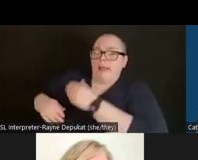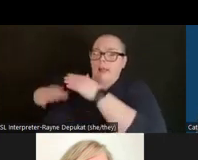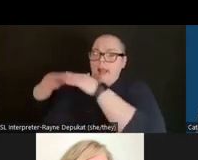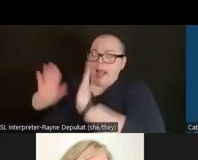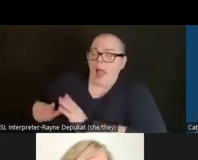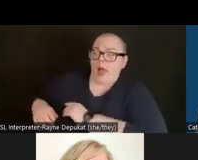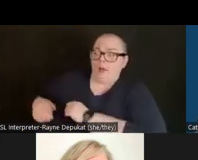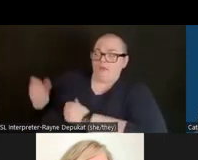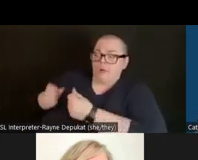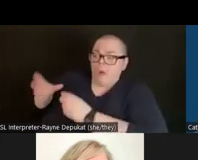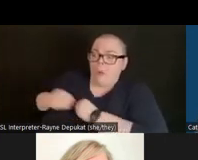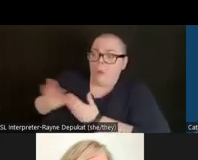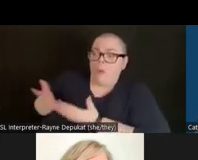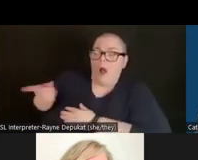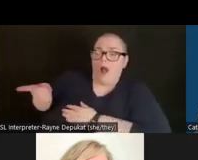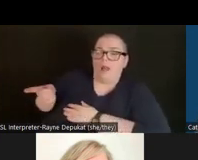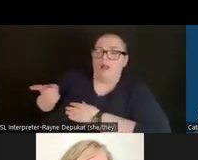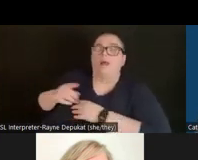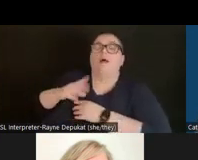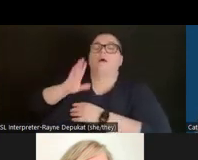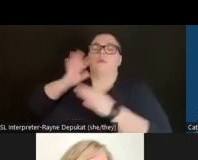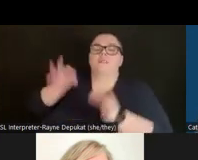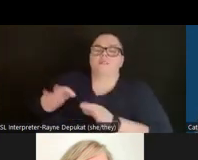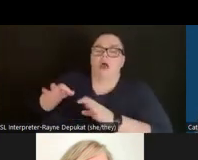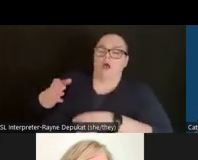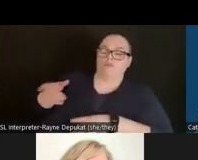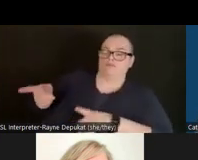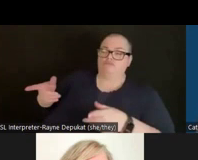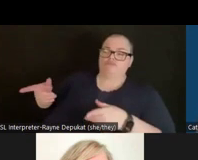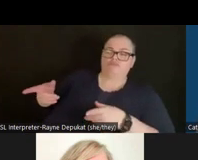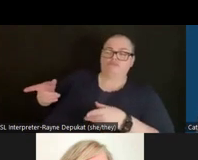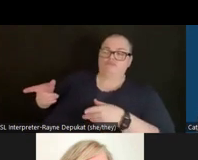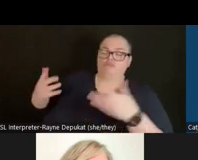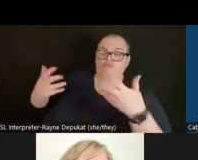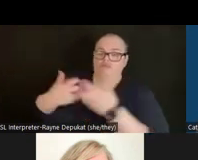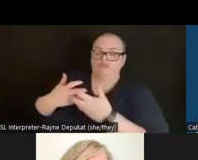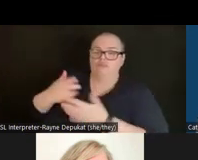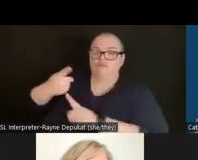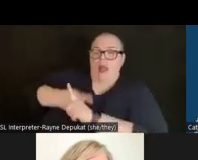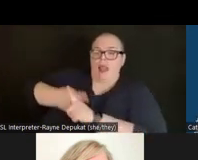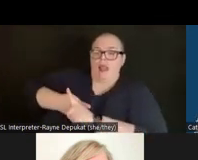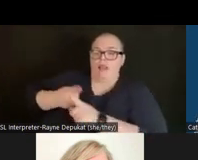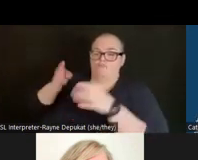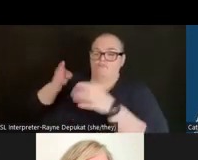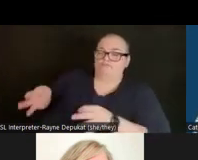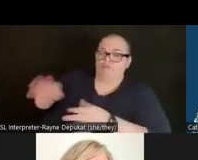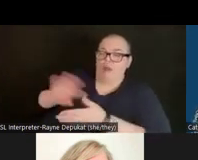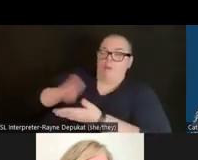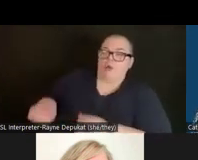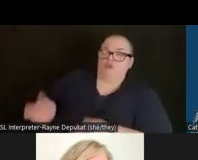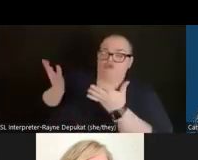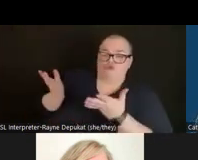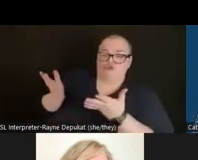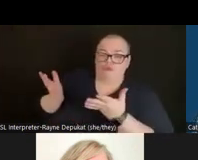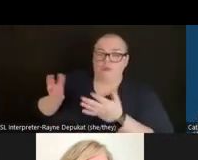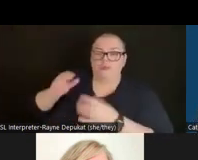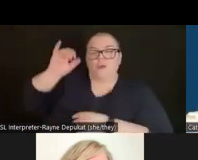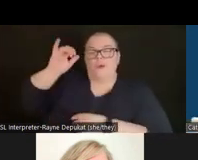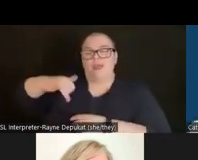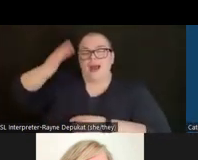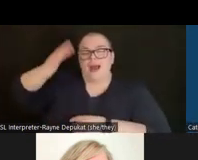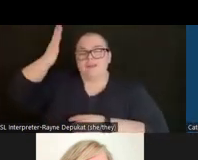the household income qualifies and how much the rent is. And that's why it's